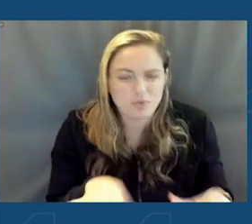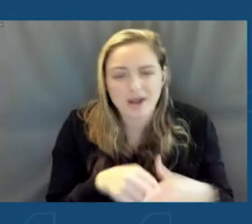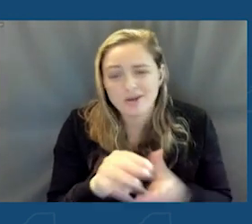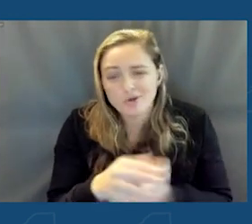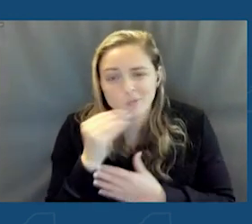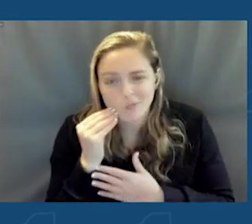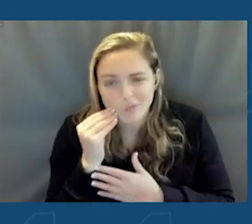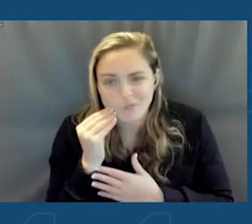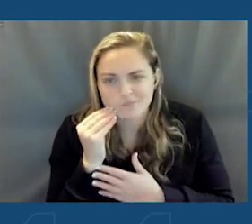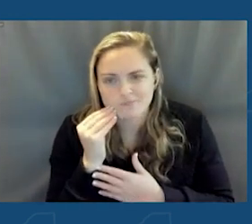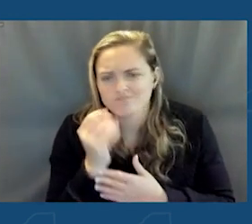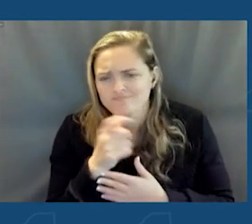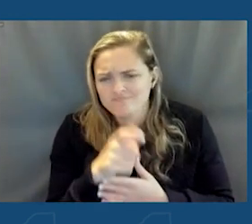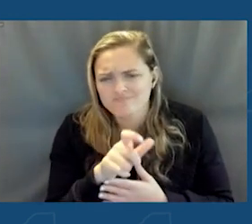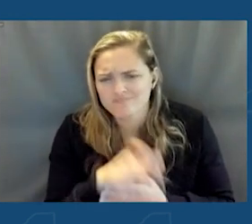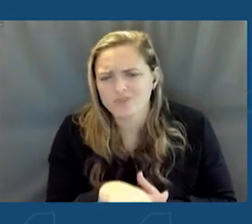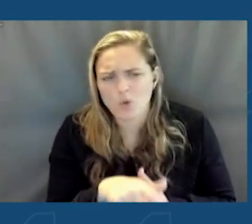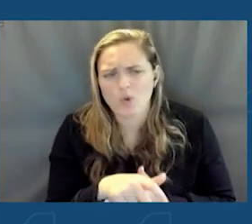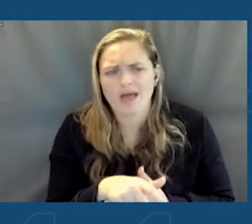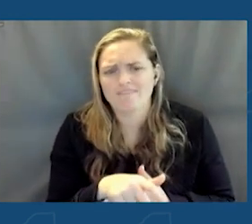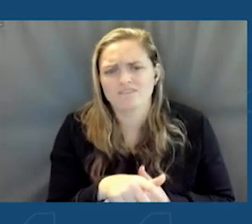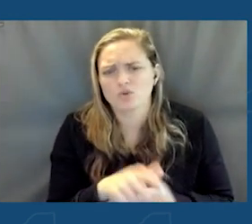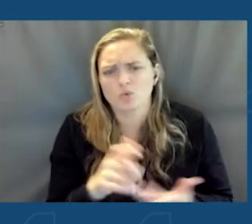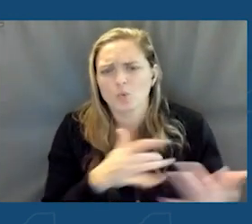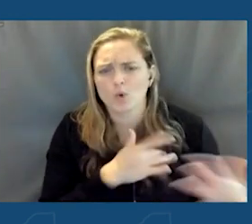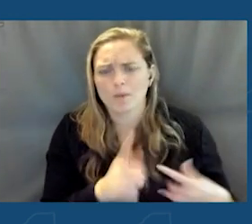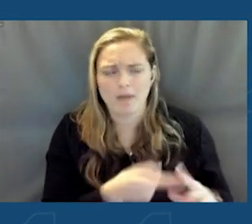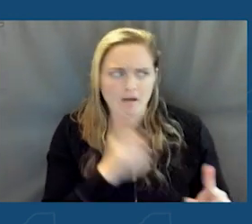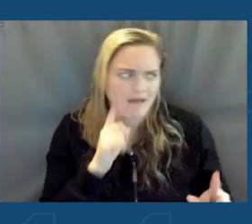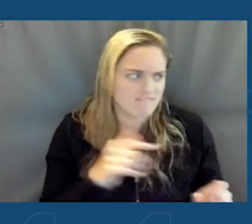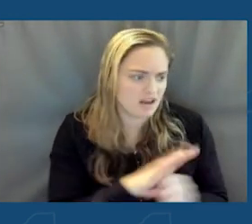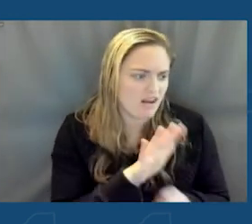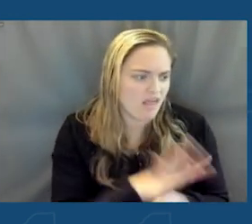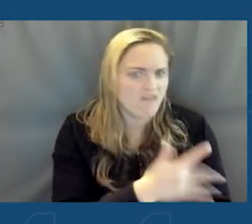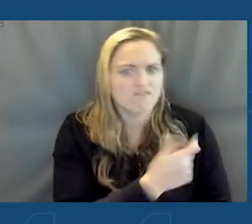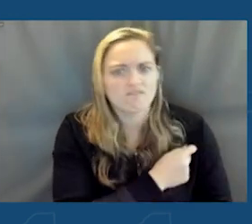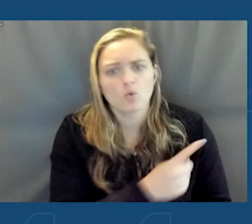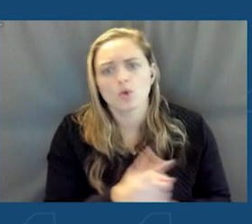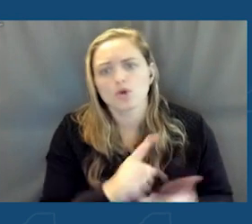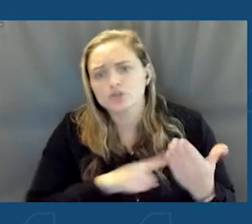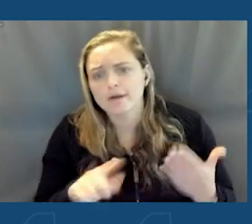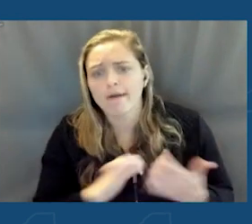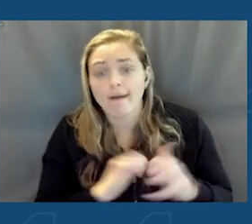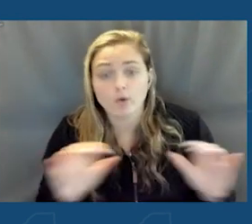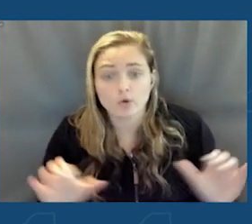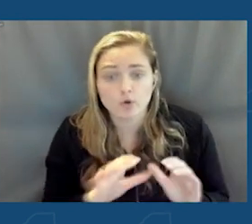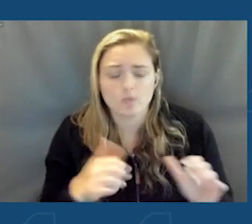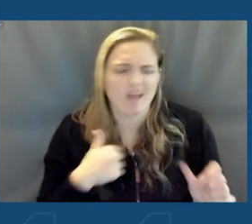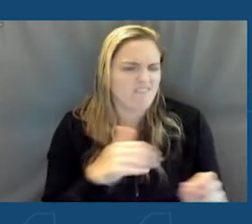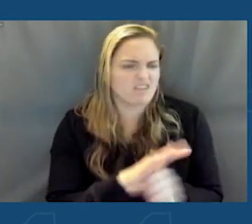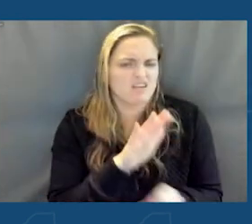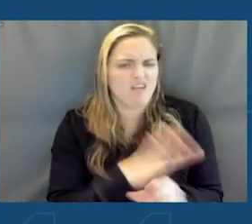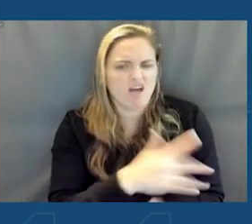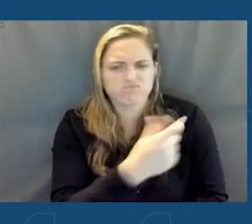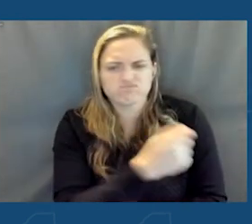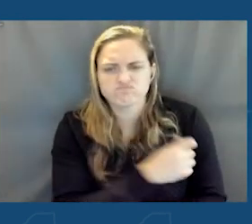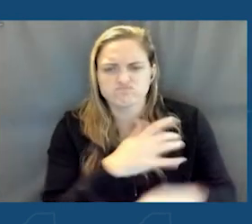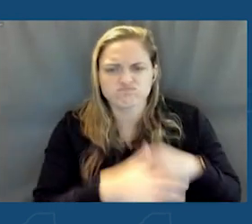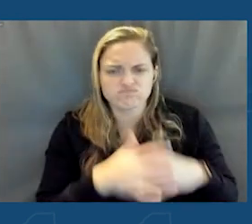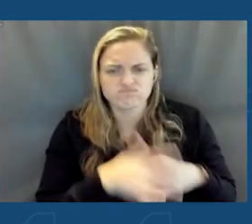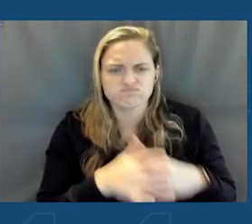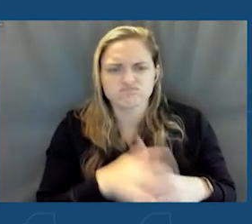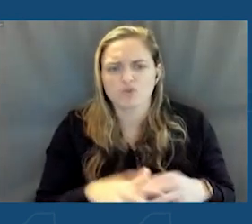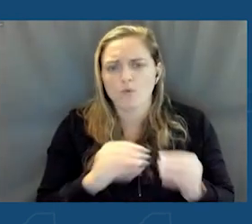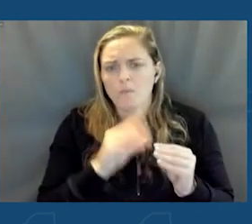that you don't have to worry about supply of that either. We're checking on how we are doing. We have enough doses for more than 20% right now, and